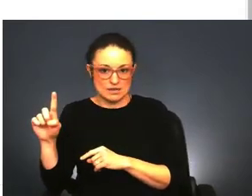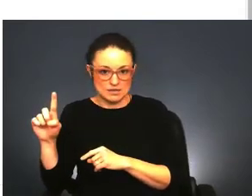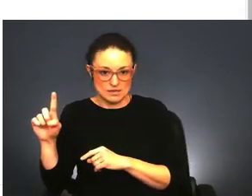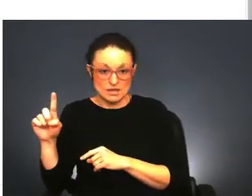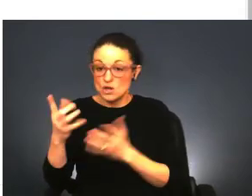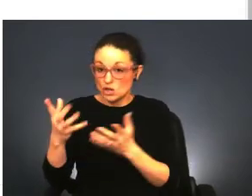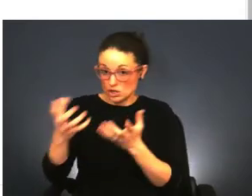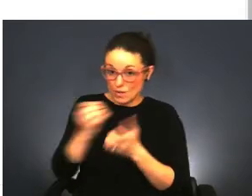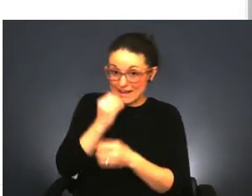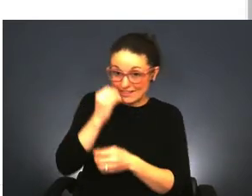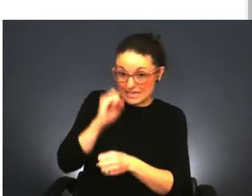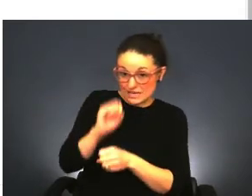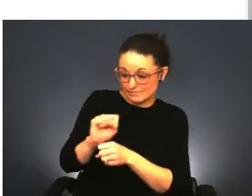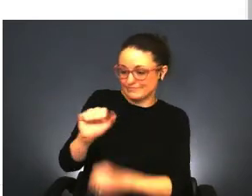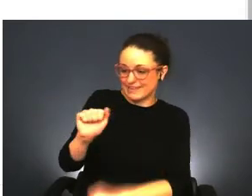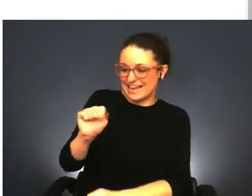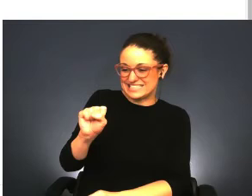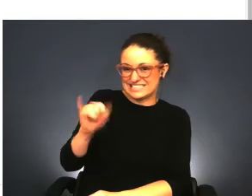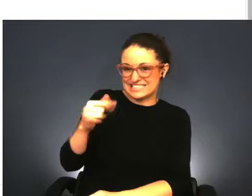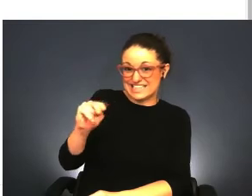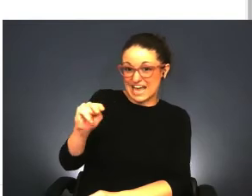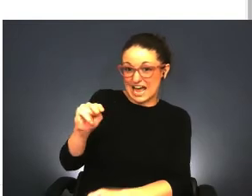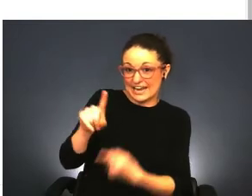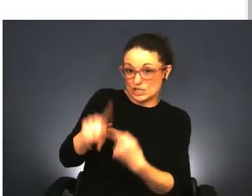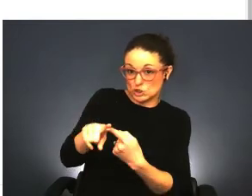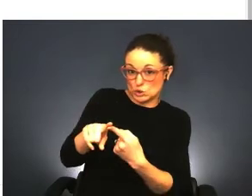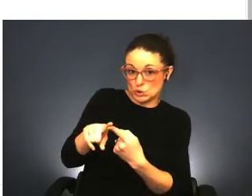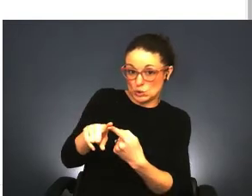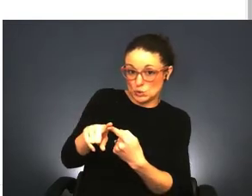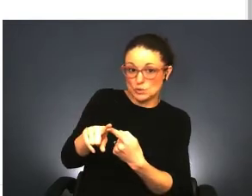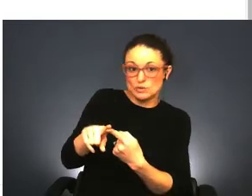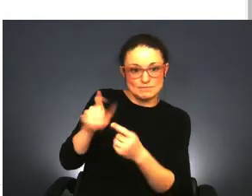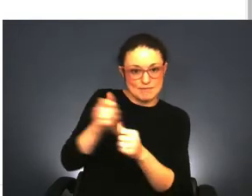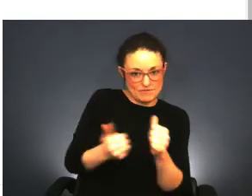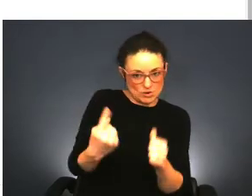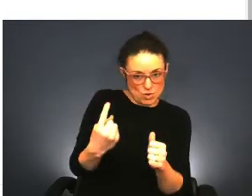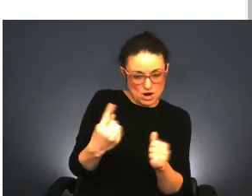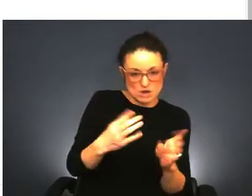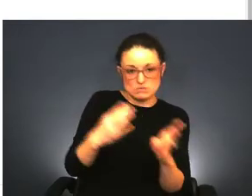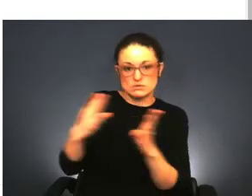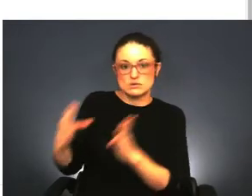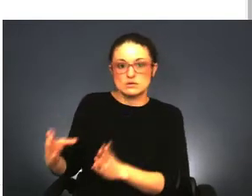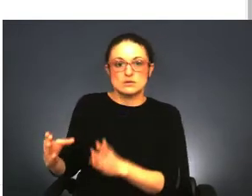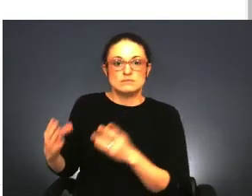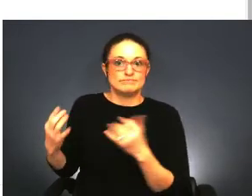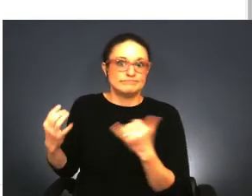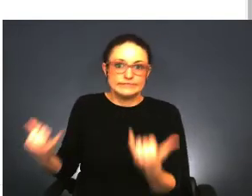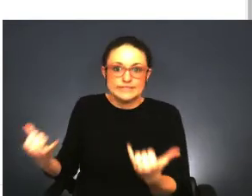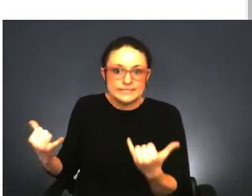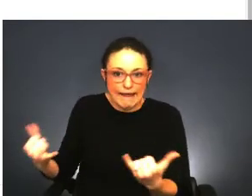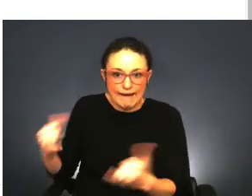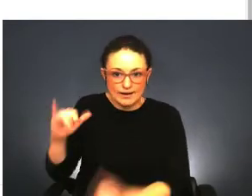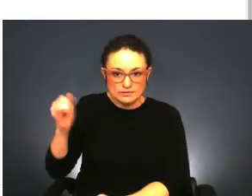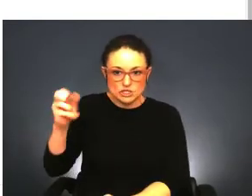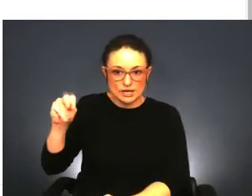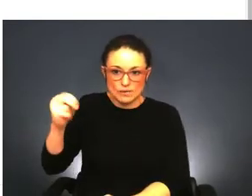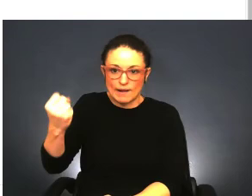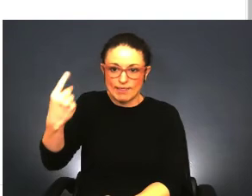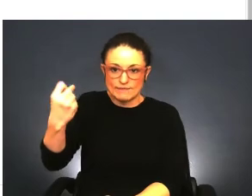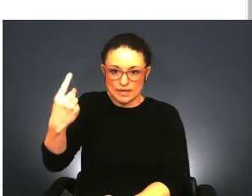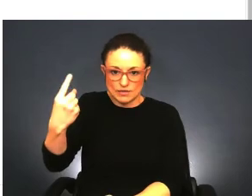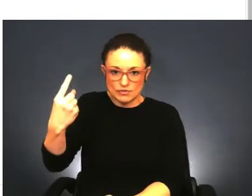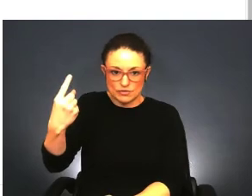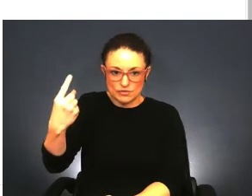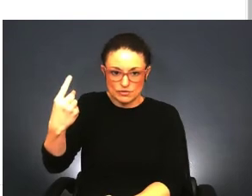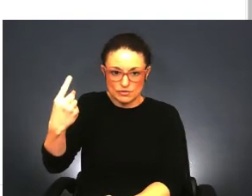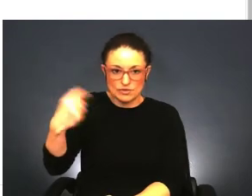to everyone in the class, and the date that it's due today, for example, January 11th.